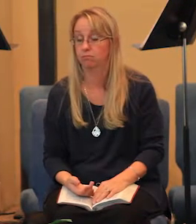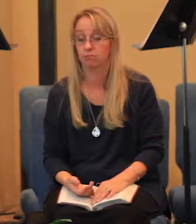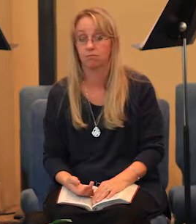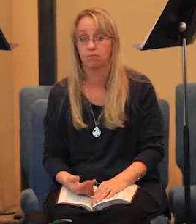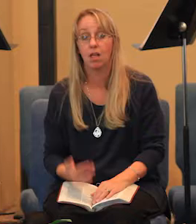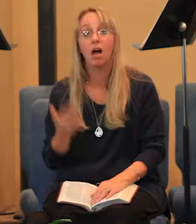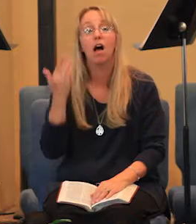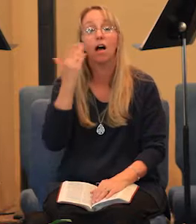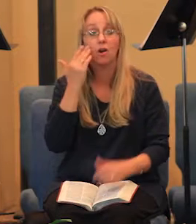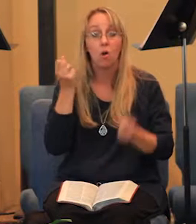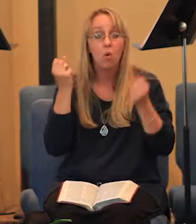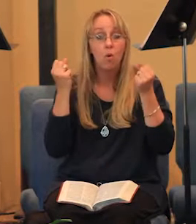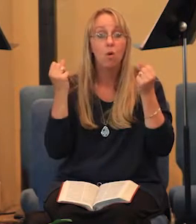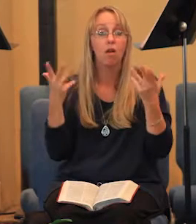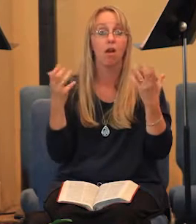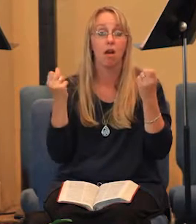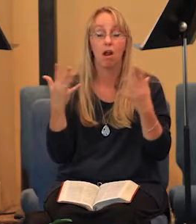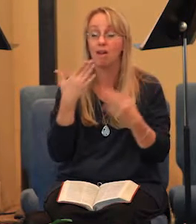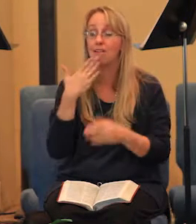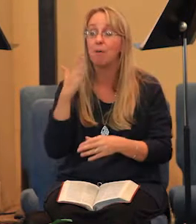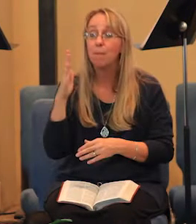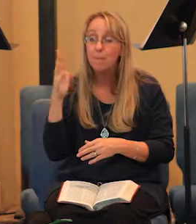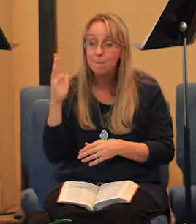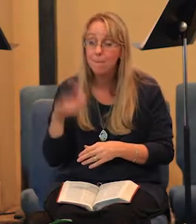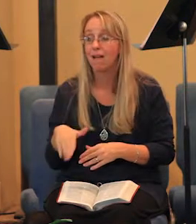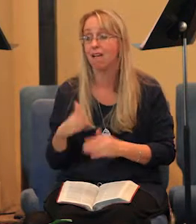I know there's a lot of bad stuff.